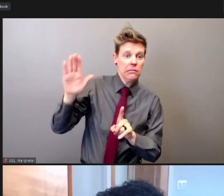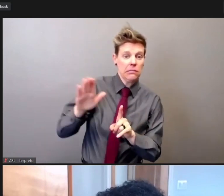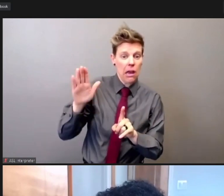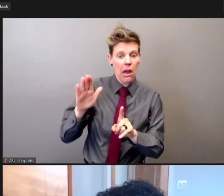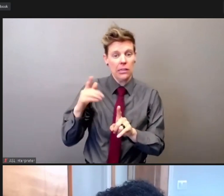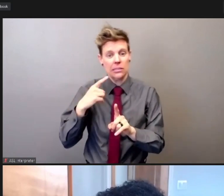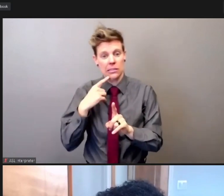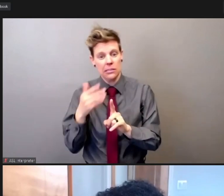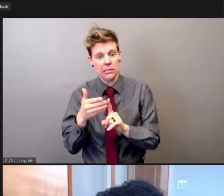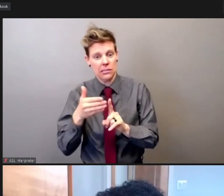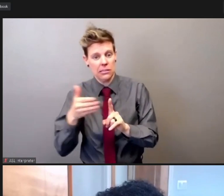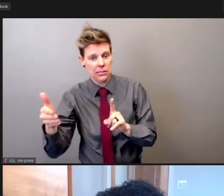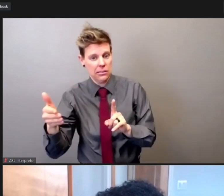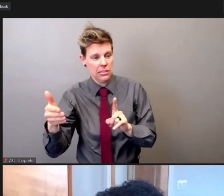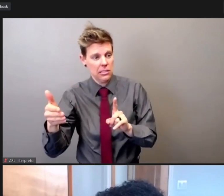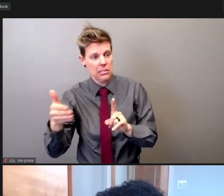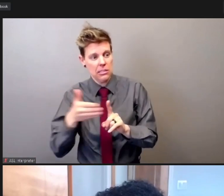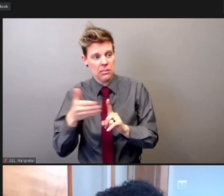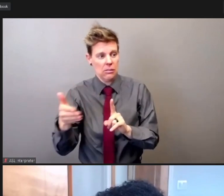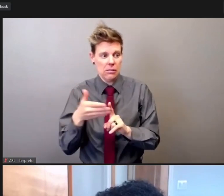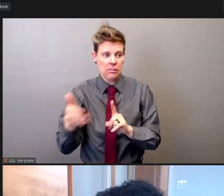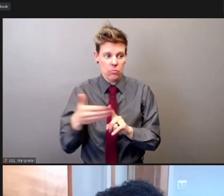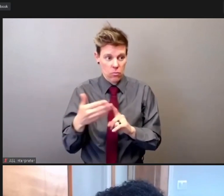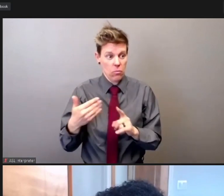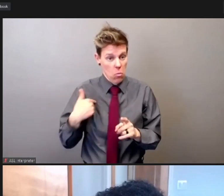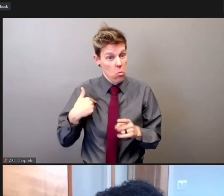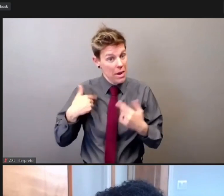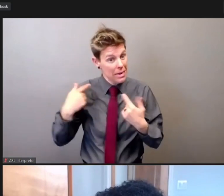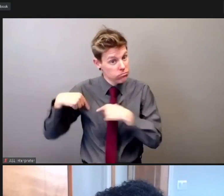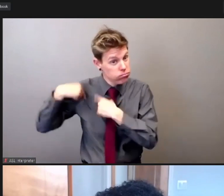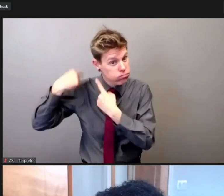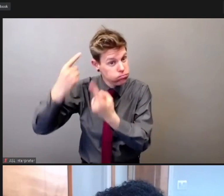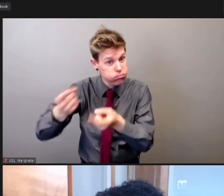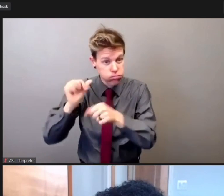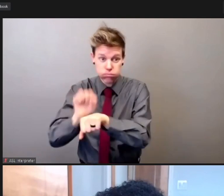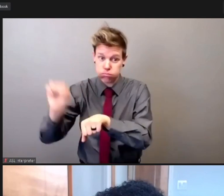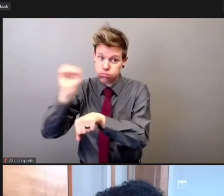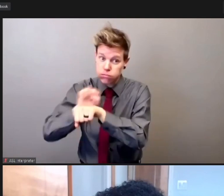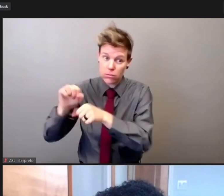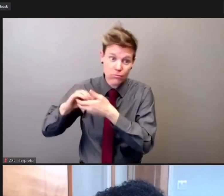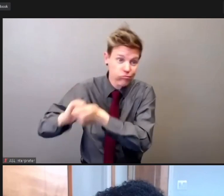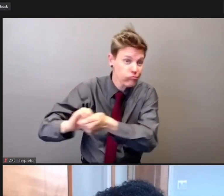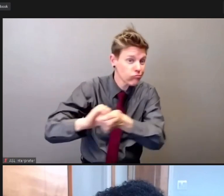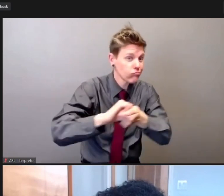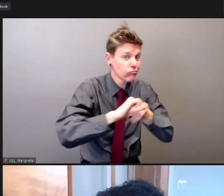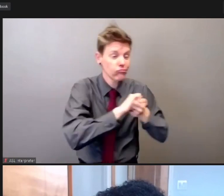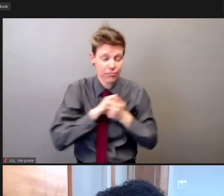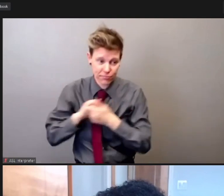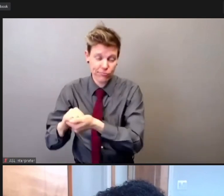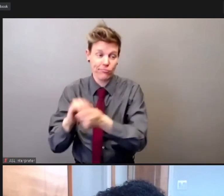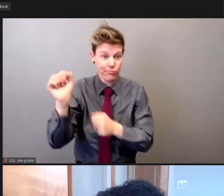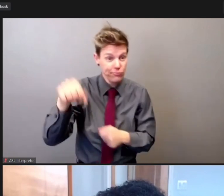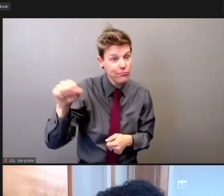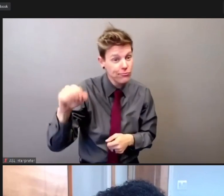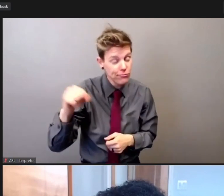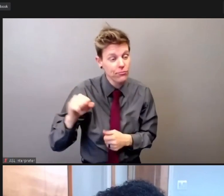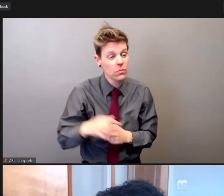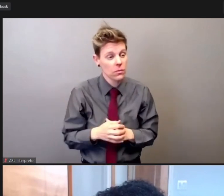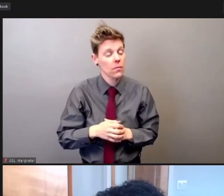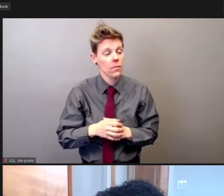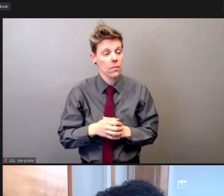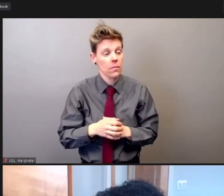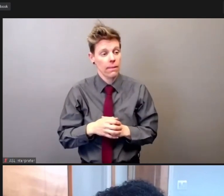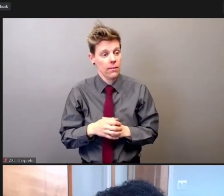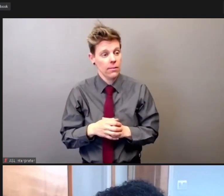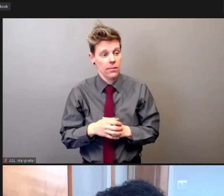as we've all worked together, and there's been a lot of shared sacrifice, and this has been